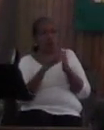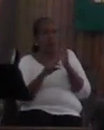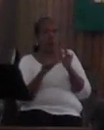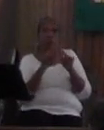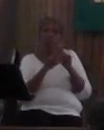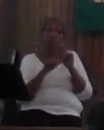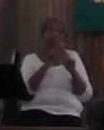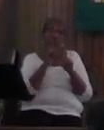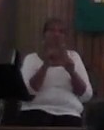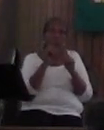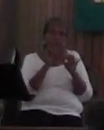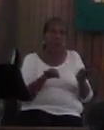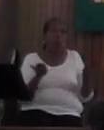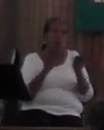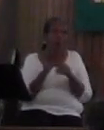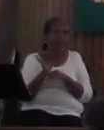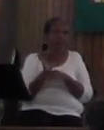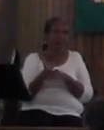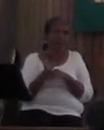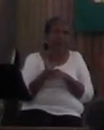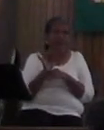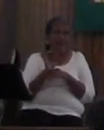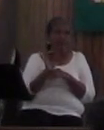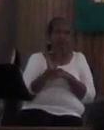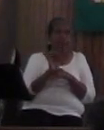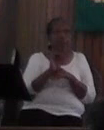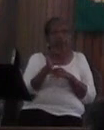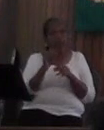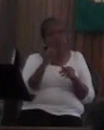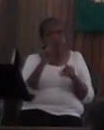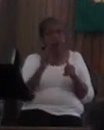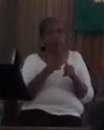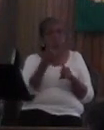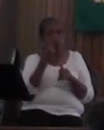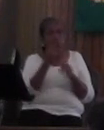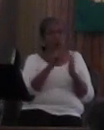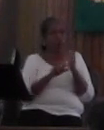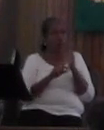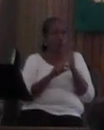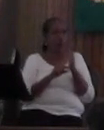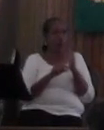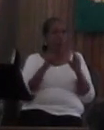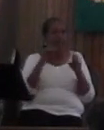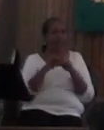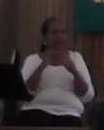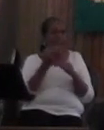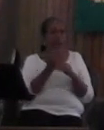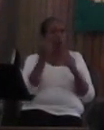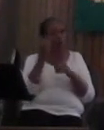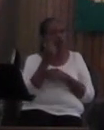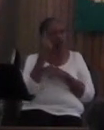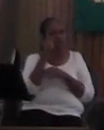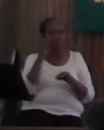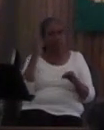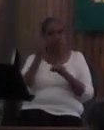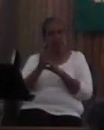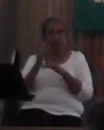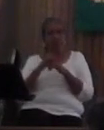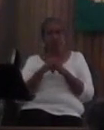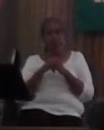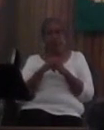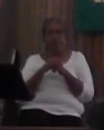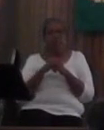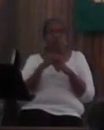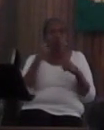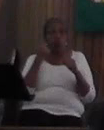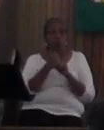equally important in our understanding of faith. to make his point to